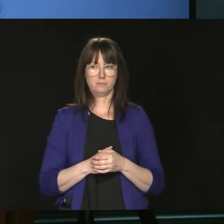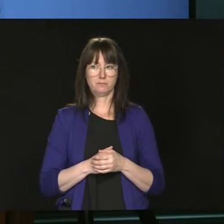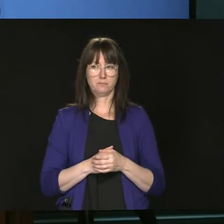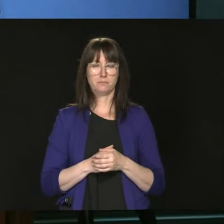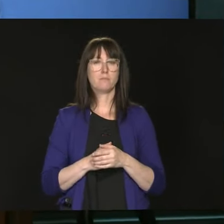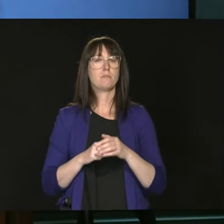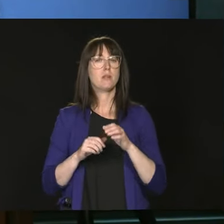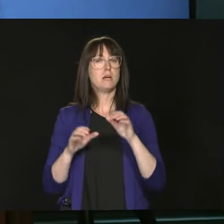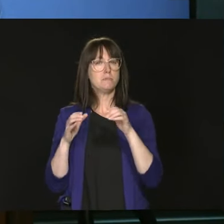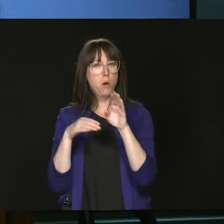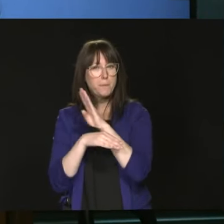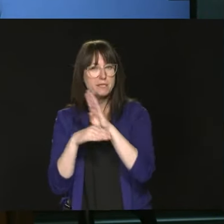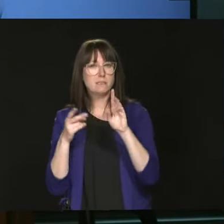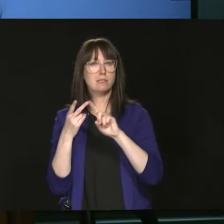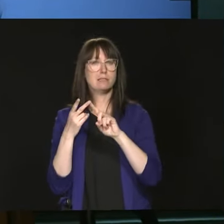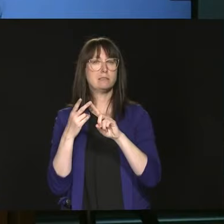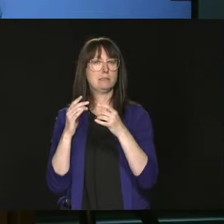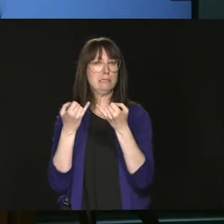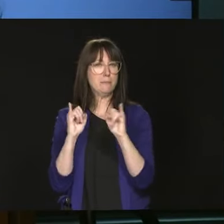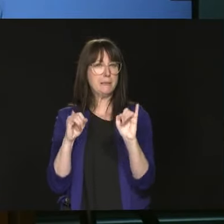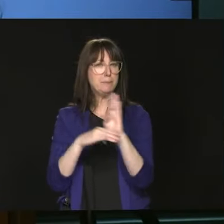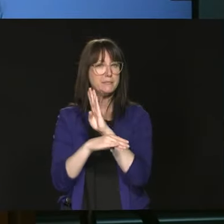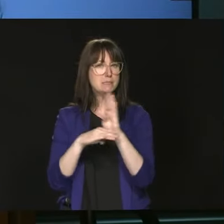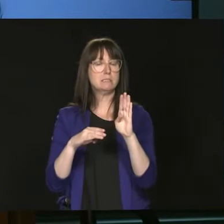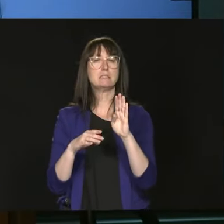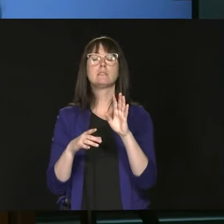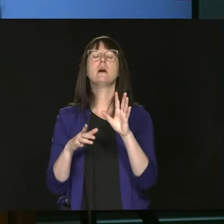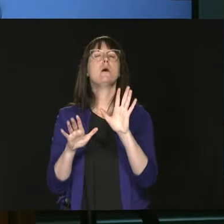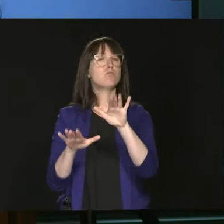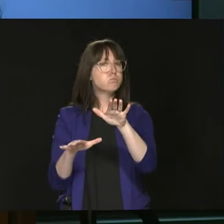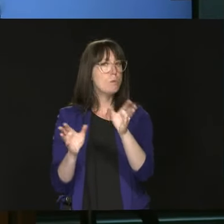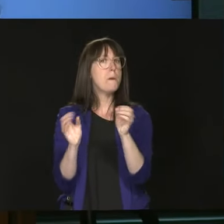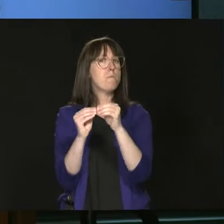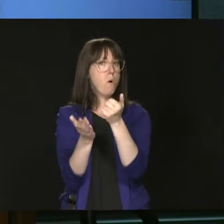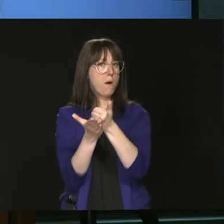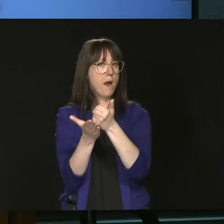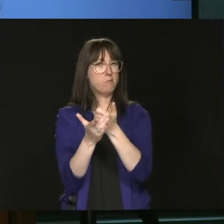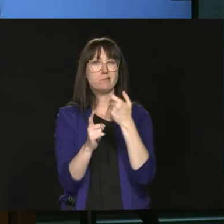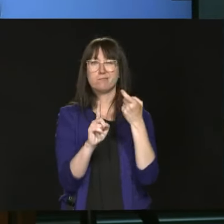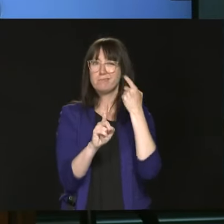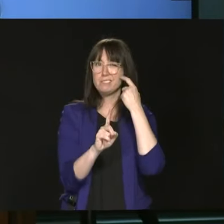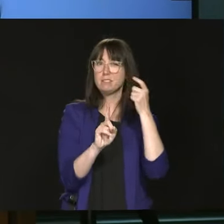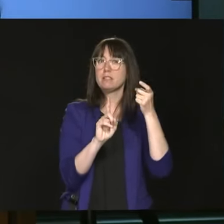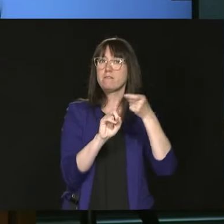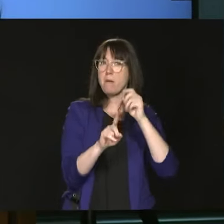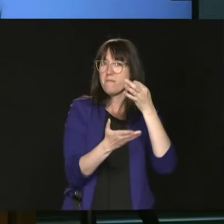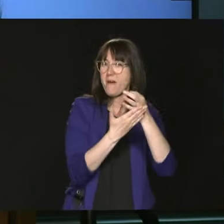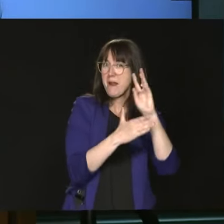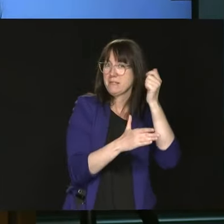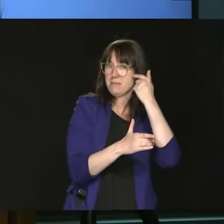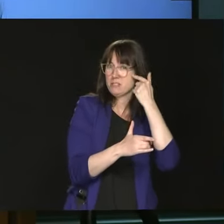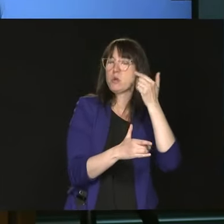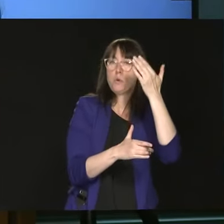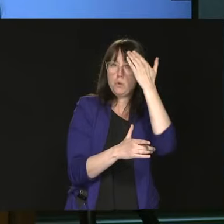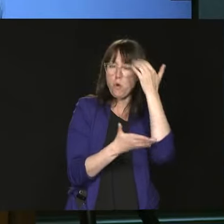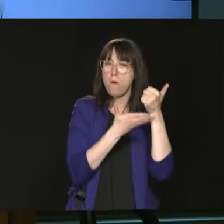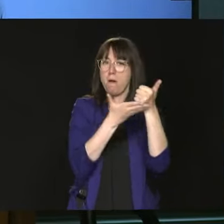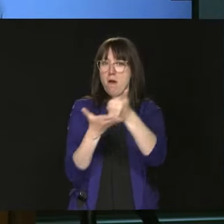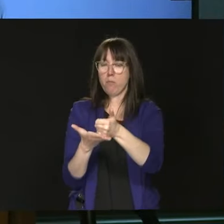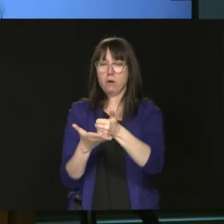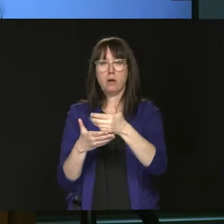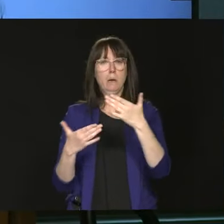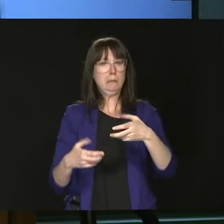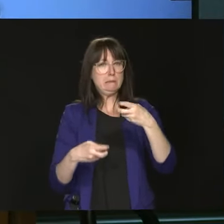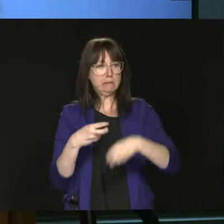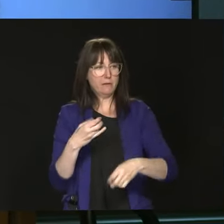the country, more help is on the way. You've just heard that from the Finance Minister. We know that in this difficult time, many of you are struggling to keep those